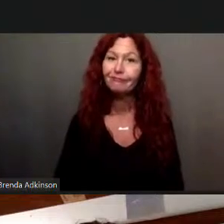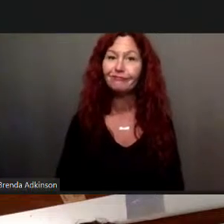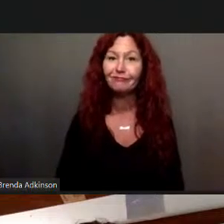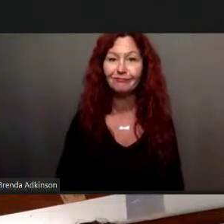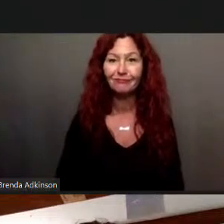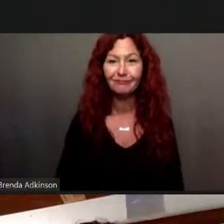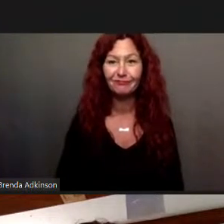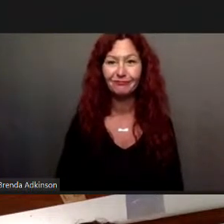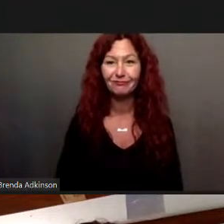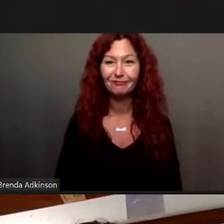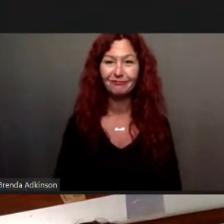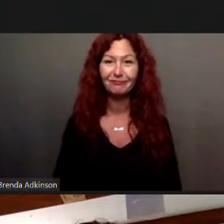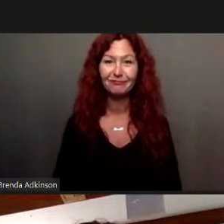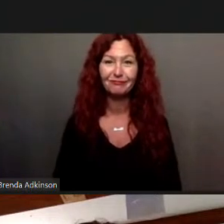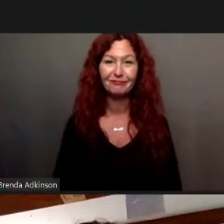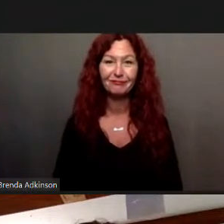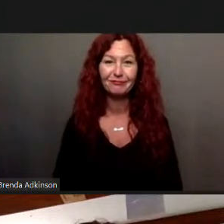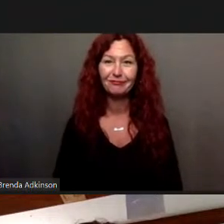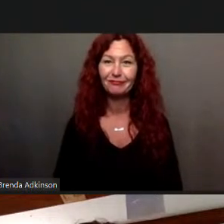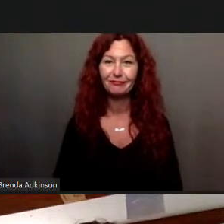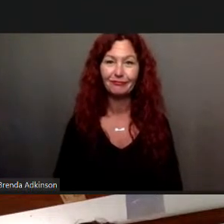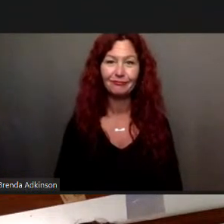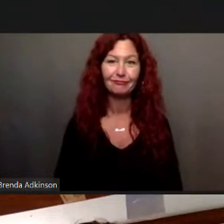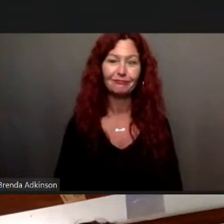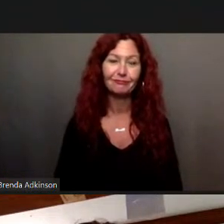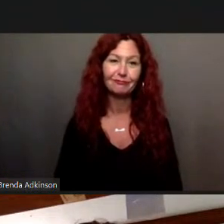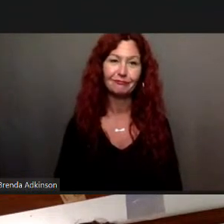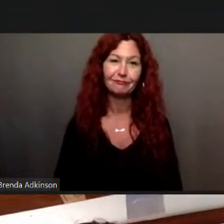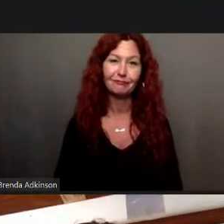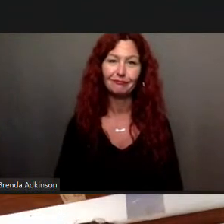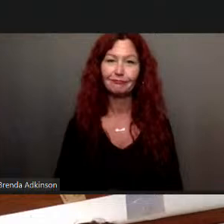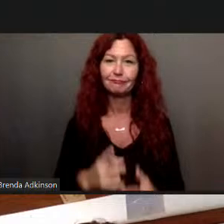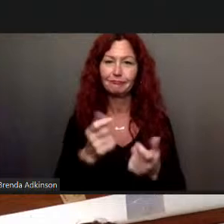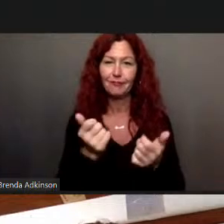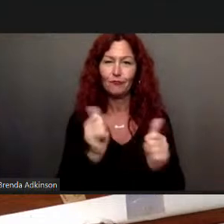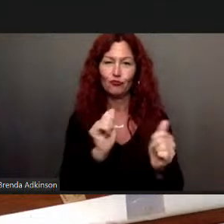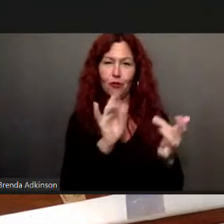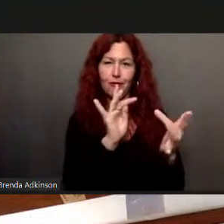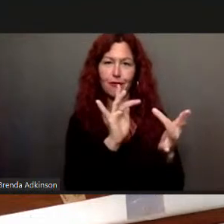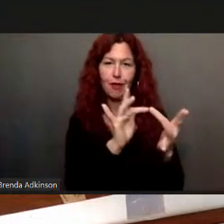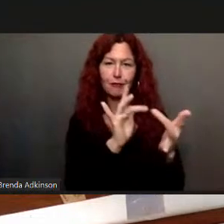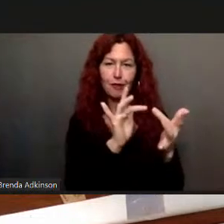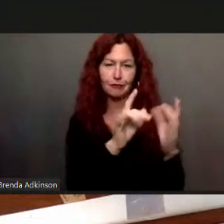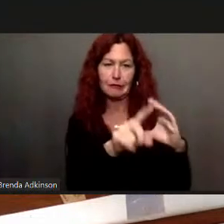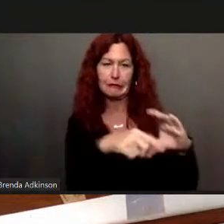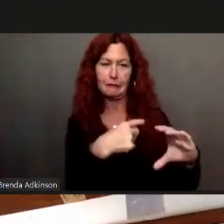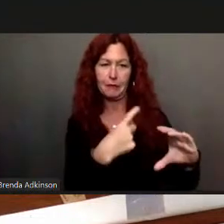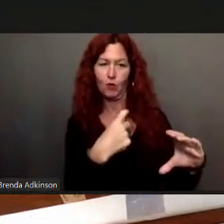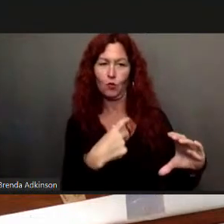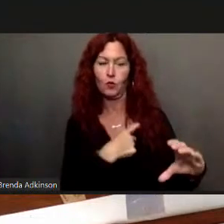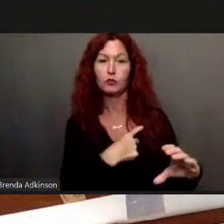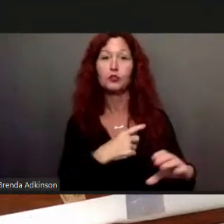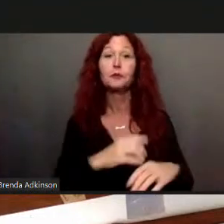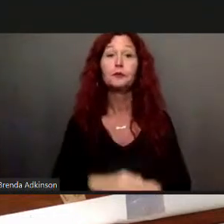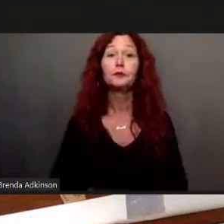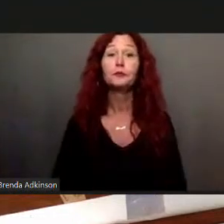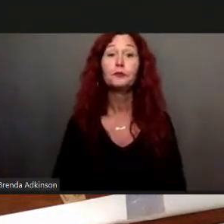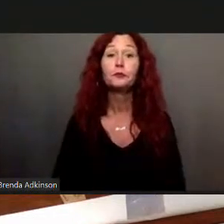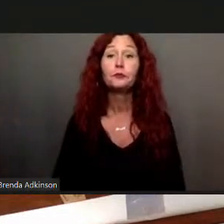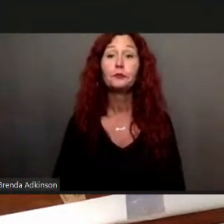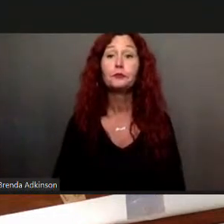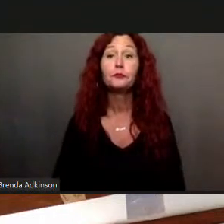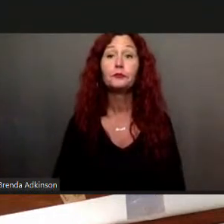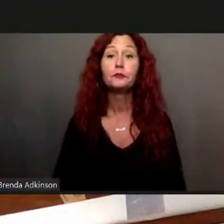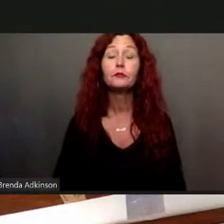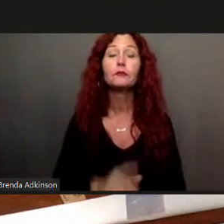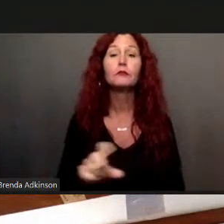I'll see if he can send me his question, and I'll ask it for him. Okay, I know we also had another Local 10